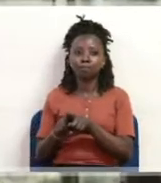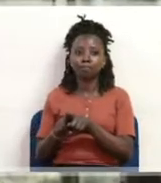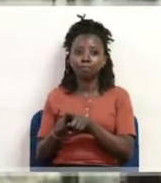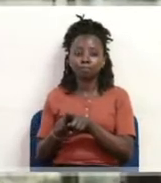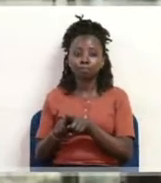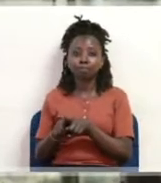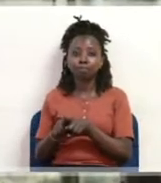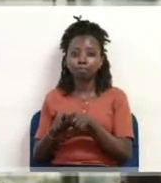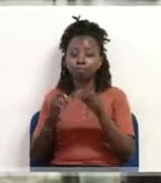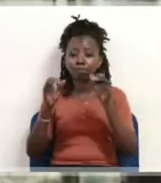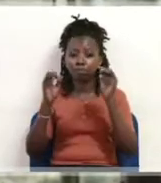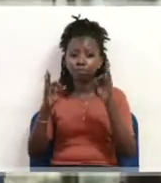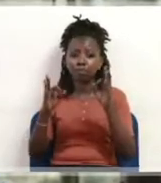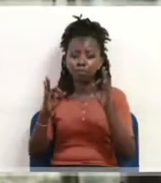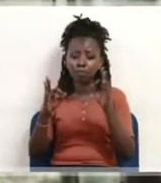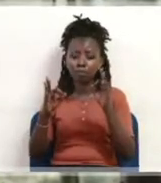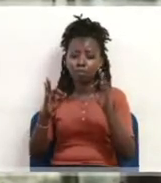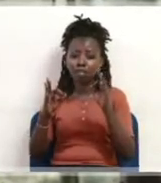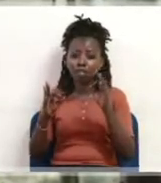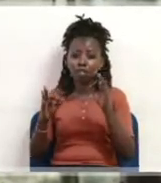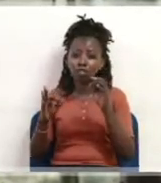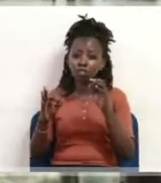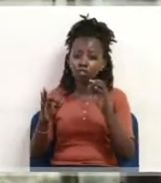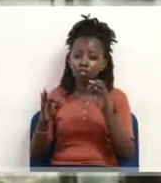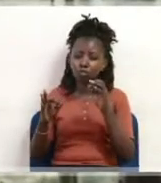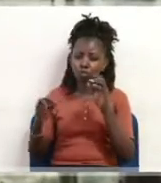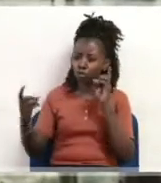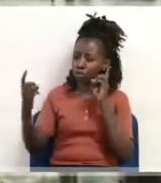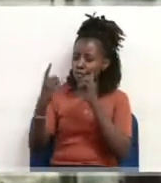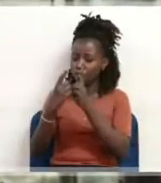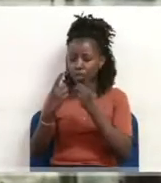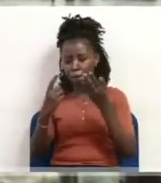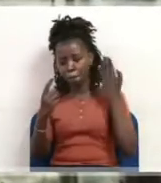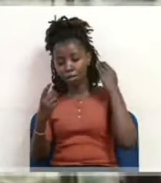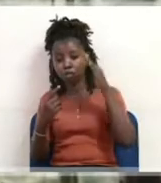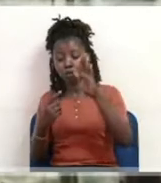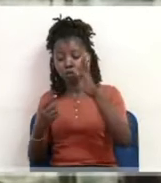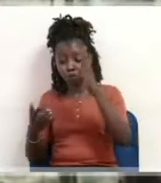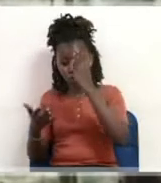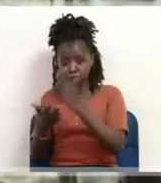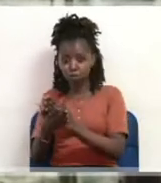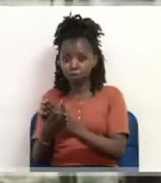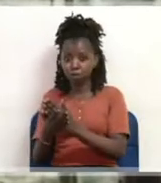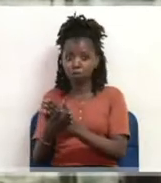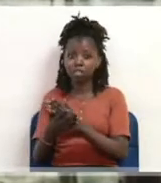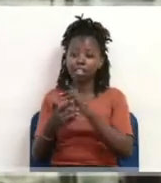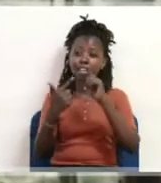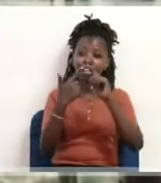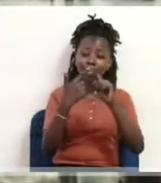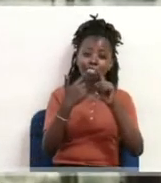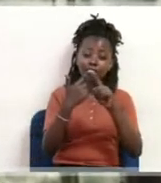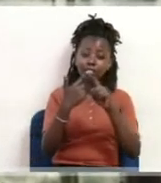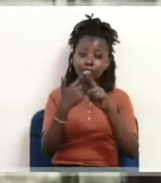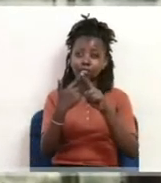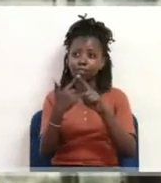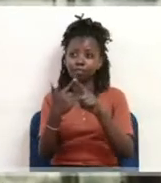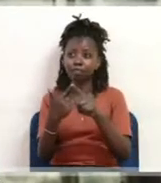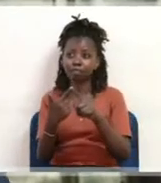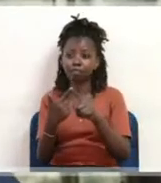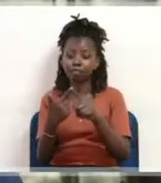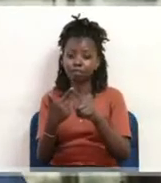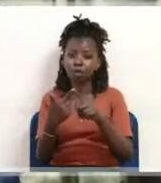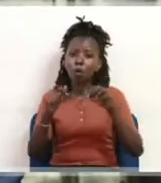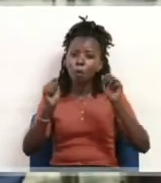If you deal honestly with your past, then the second point, the present, you will face